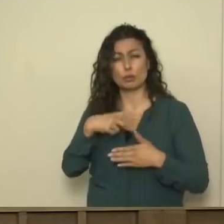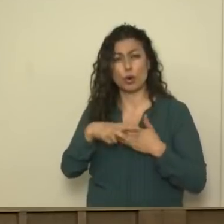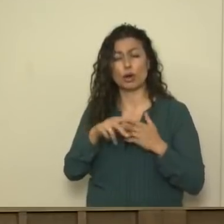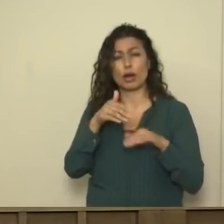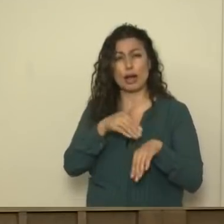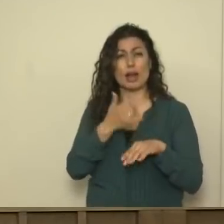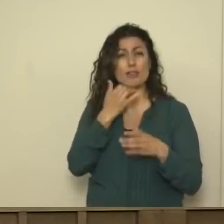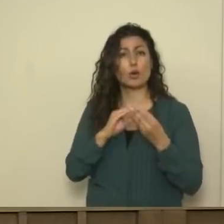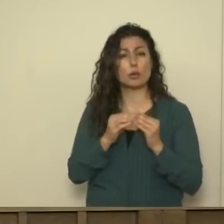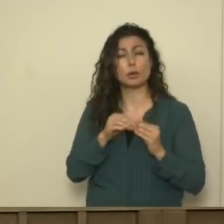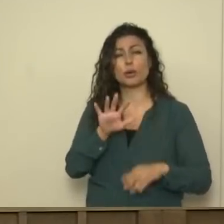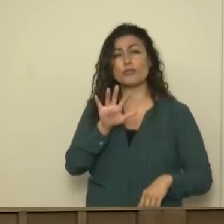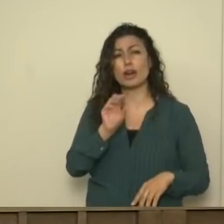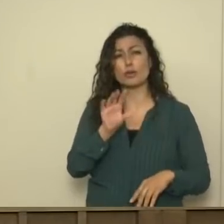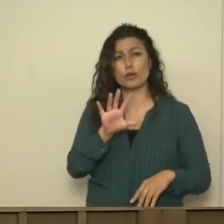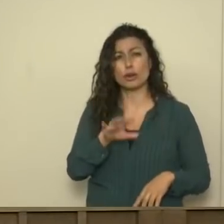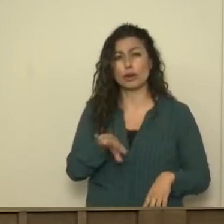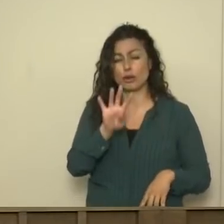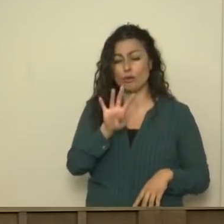us at